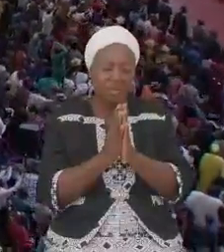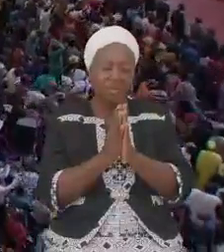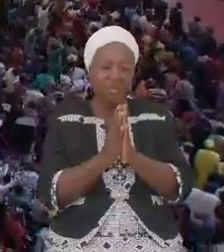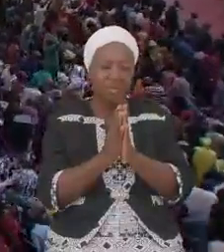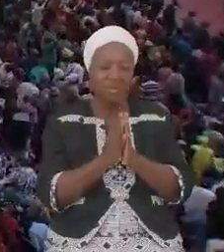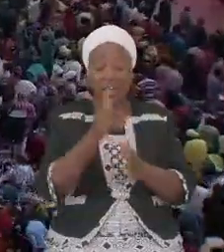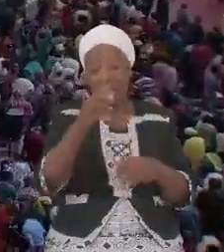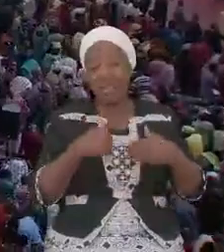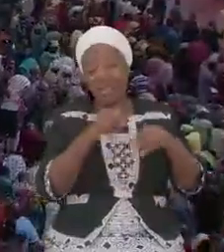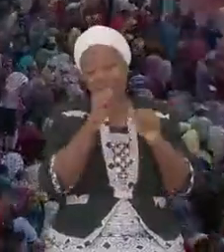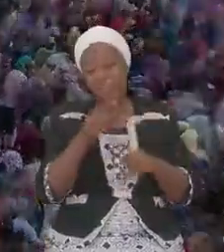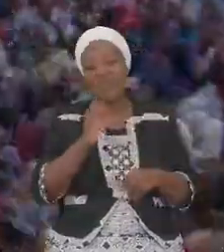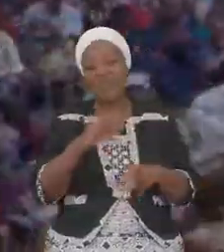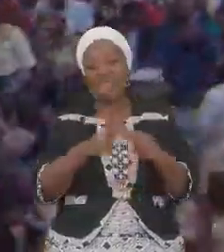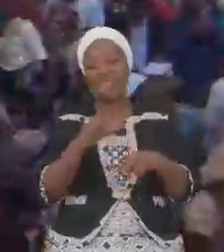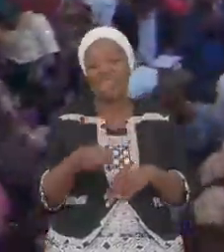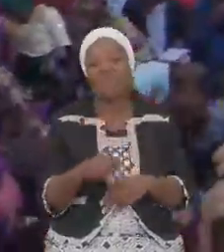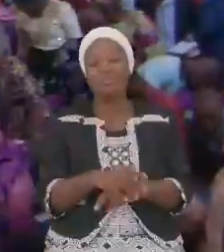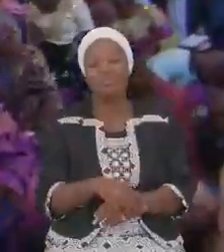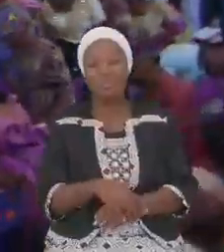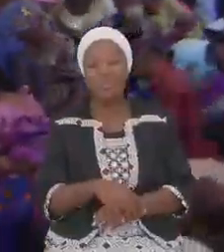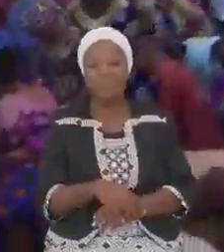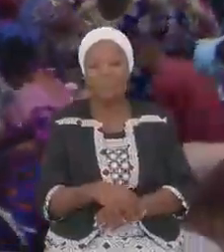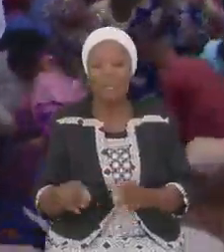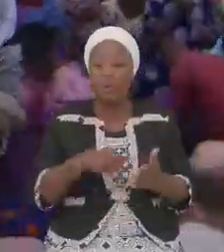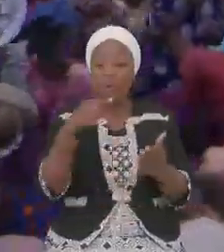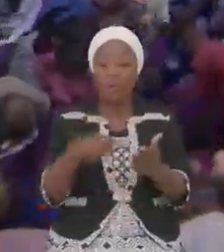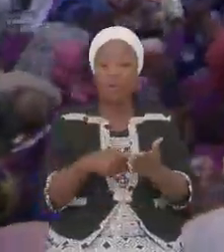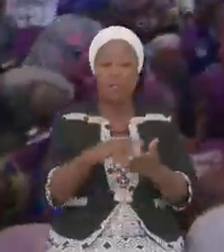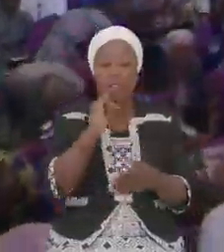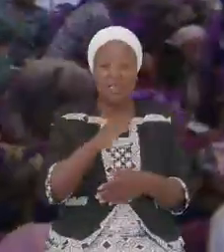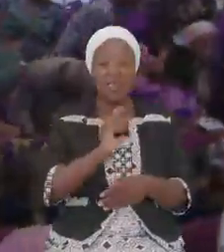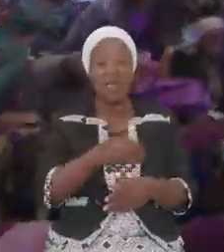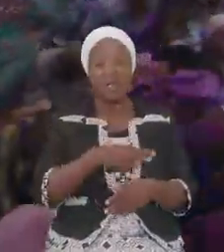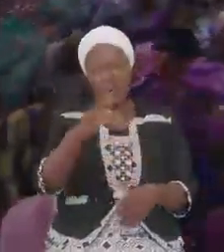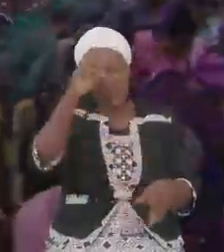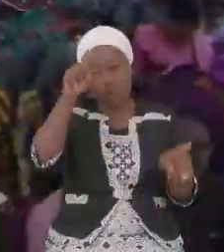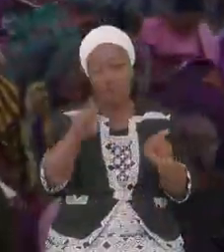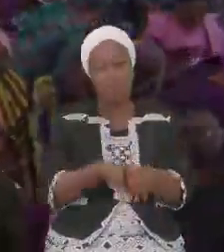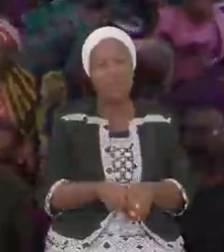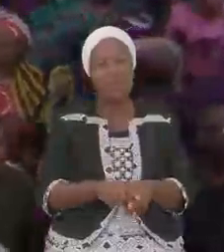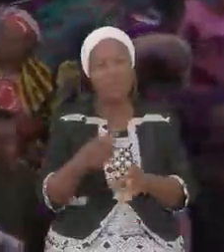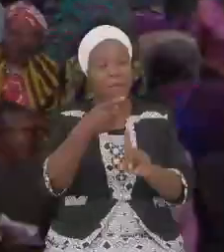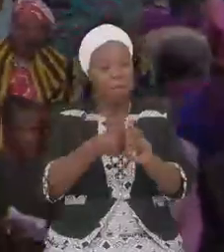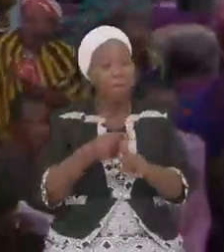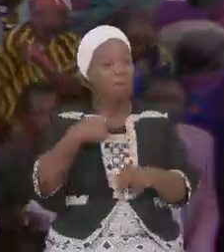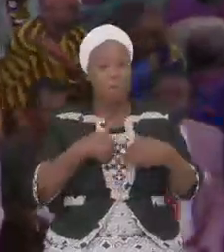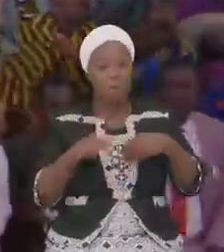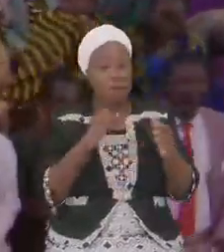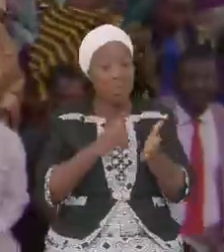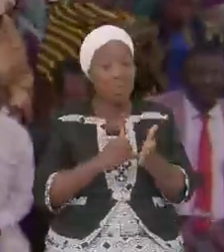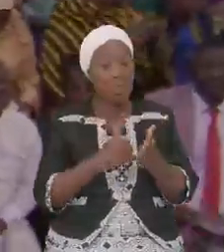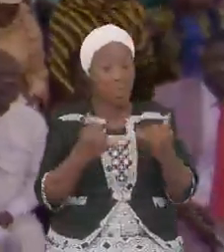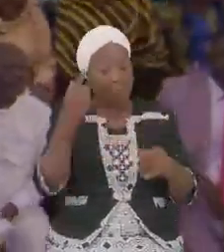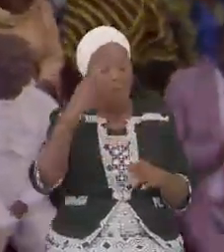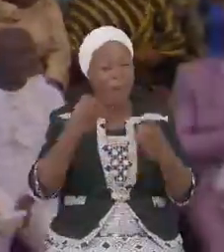God has blessed you. You can sit down. This is a covenant month. We've been doing that now for many,